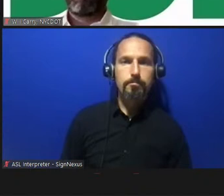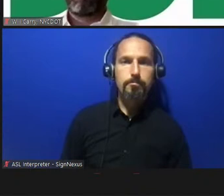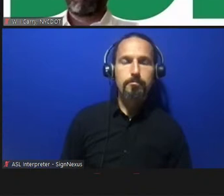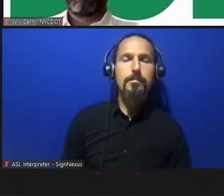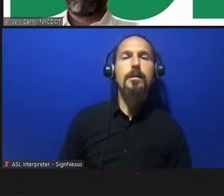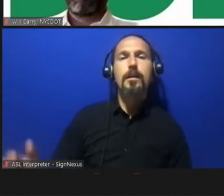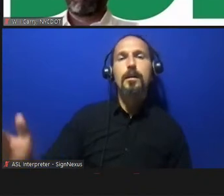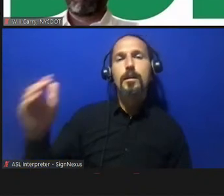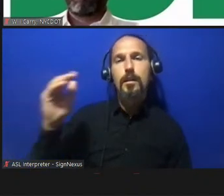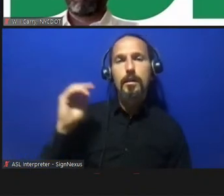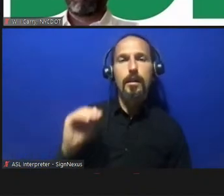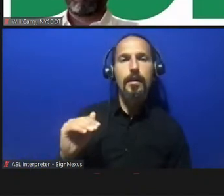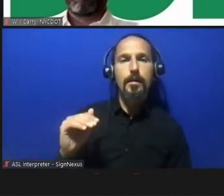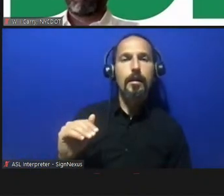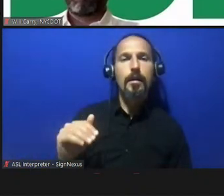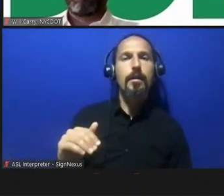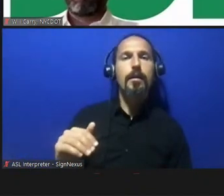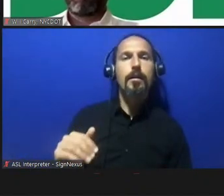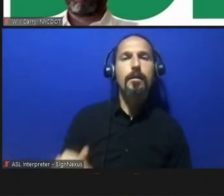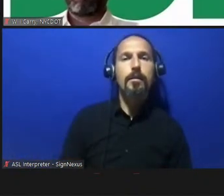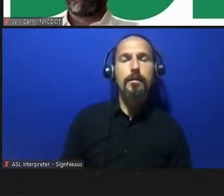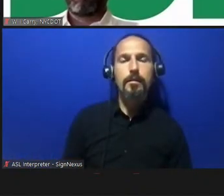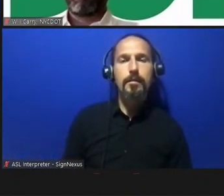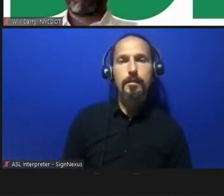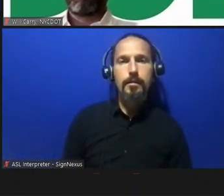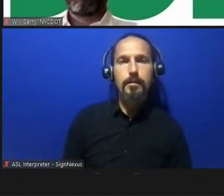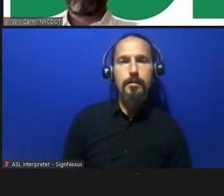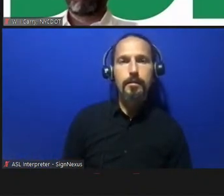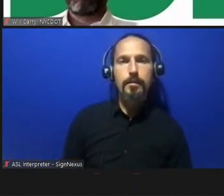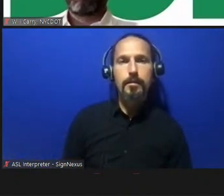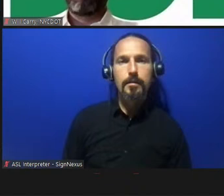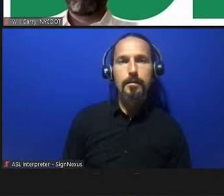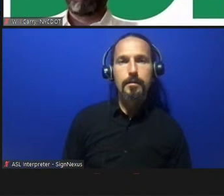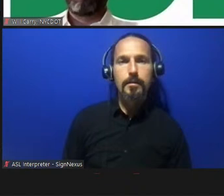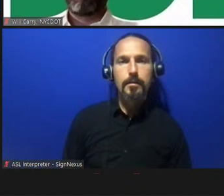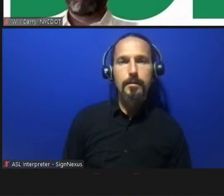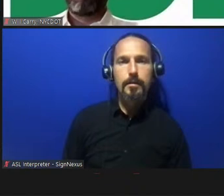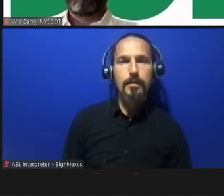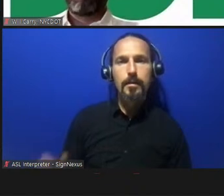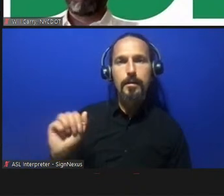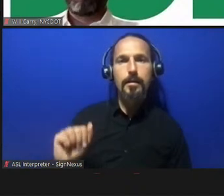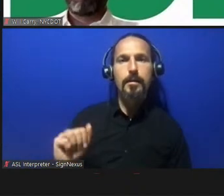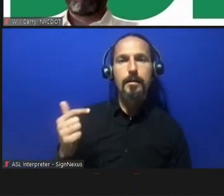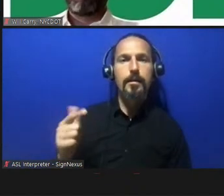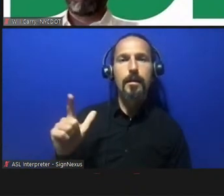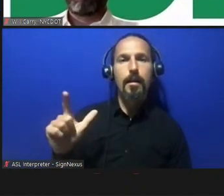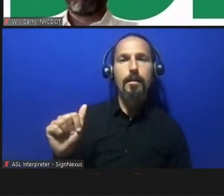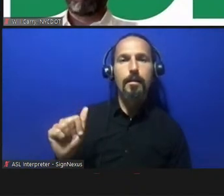the next speaker is agalia davis followed by ralph sorrow